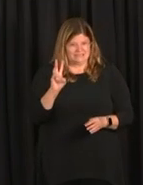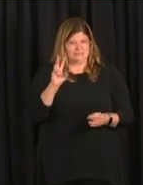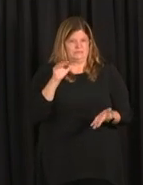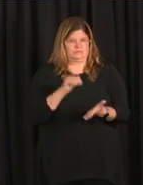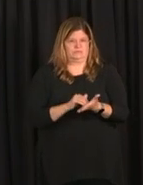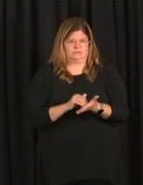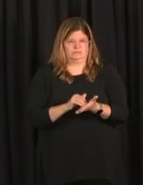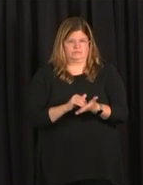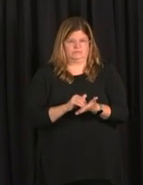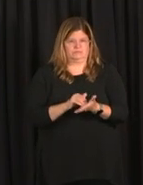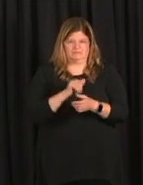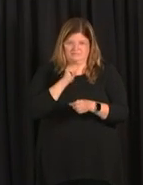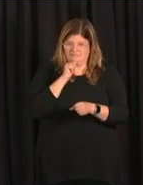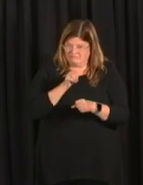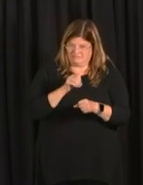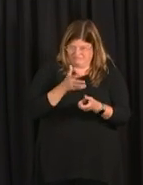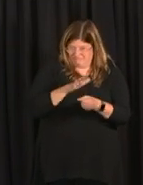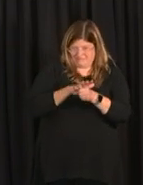4,000.